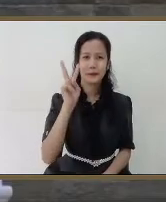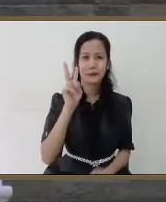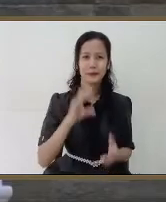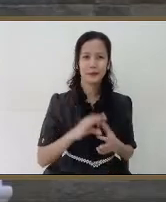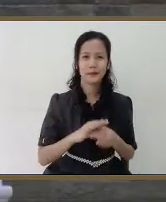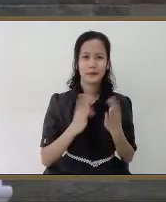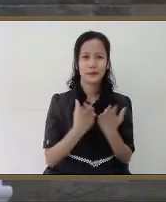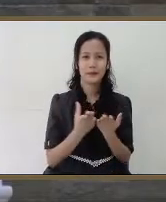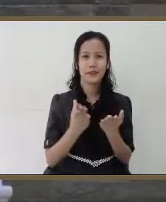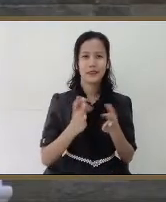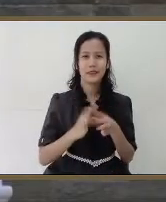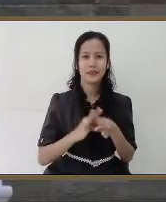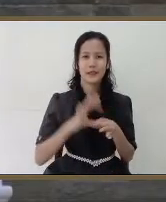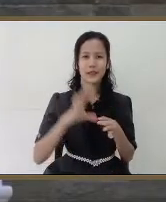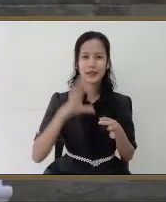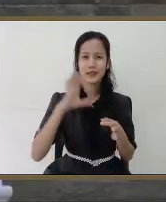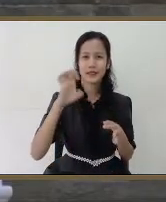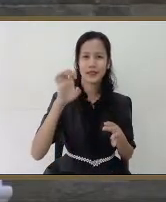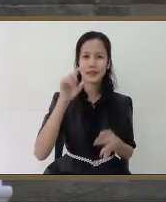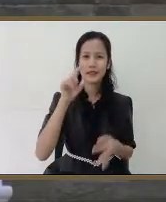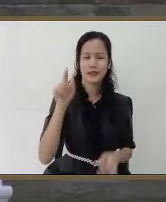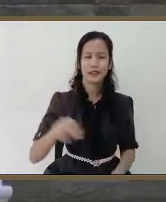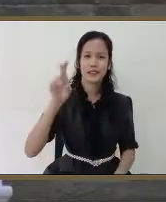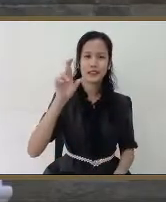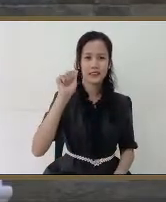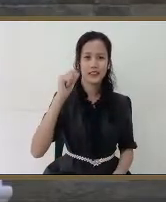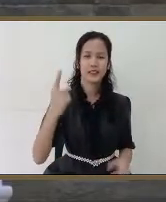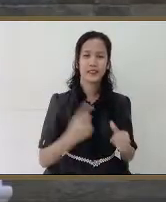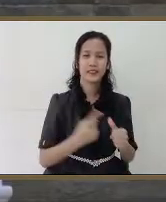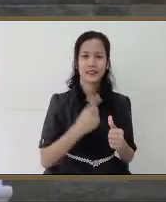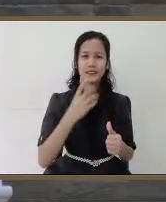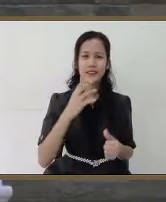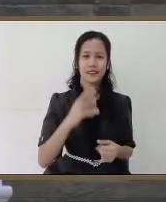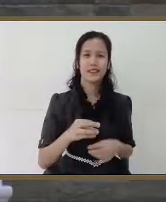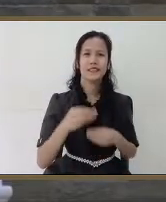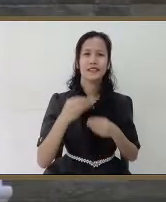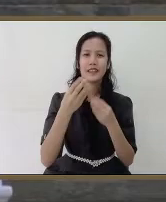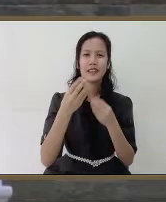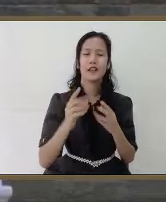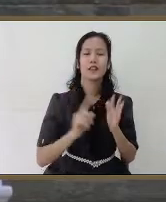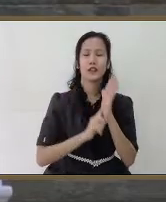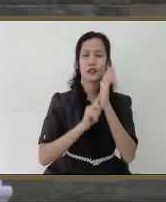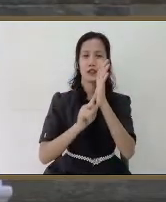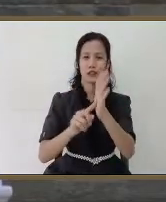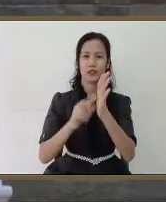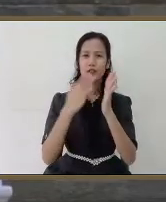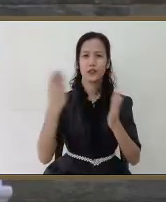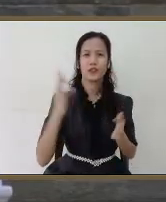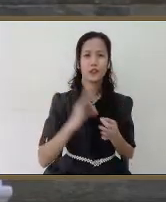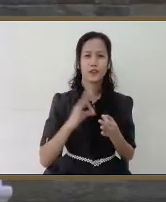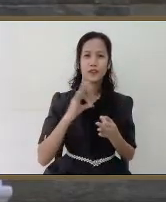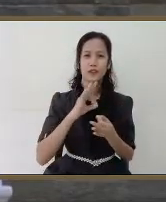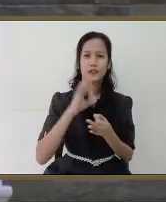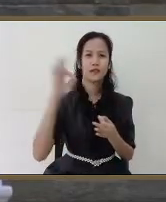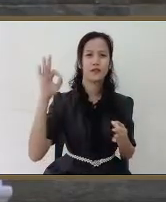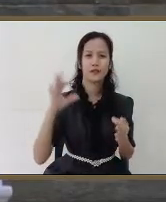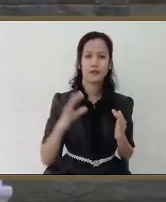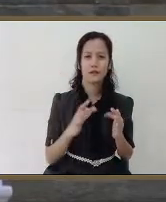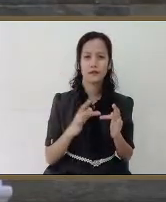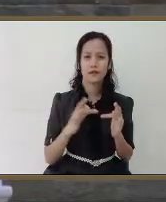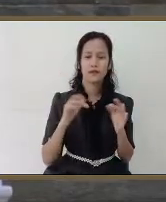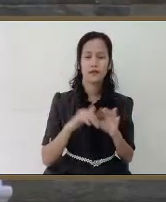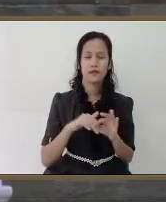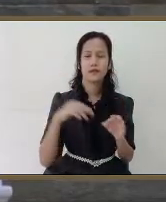mismo ay kasama sa character. Yung una po, pinakita ko sa inyo yung spiritual reflection dun sa first part from chapter 1 hanggang chapter